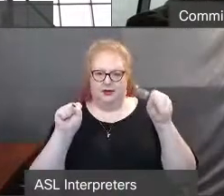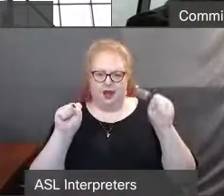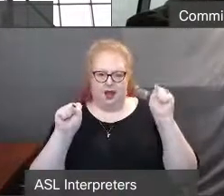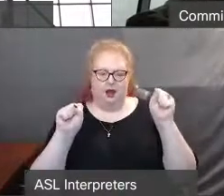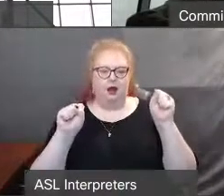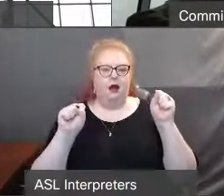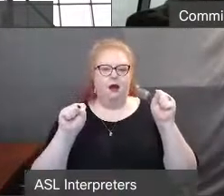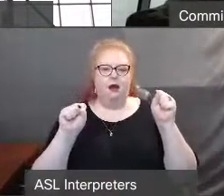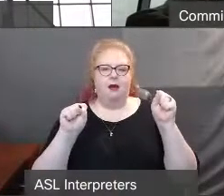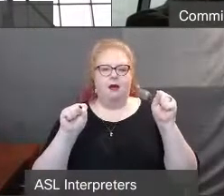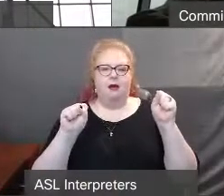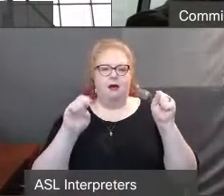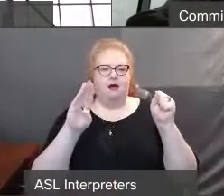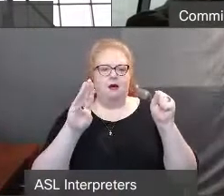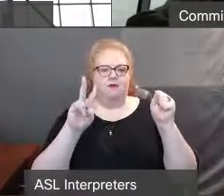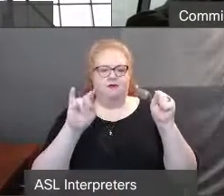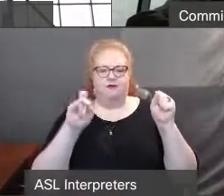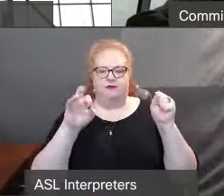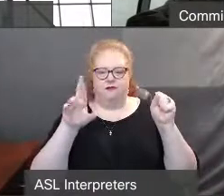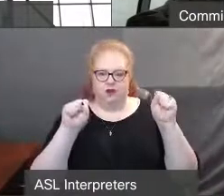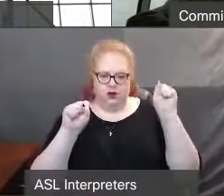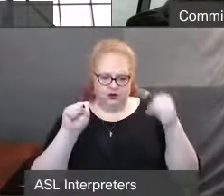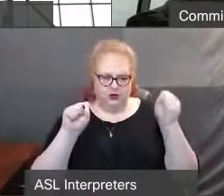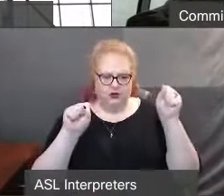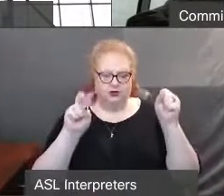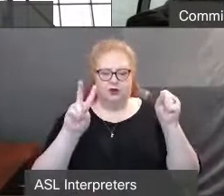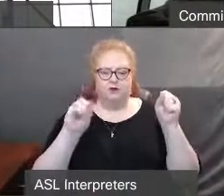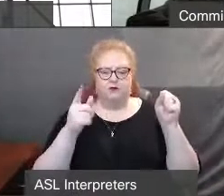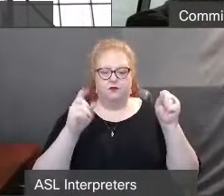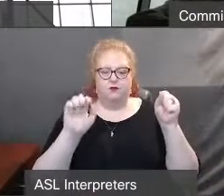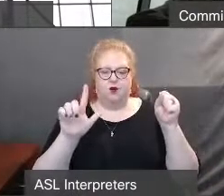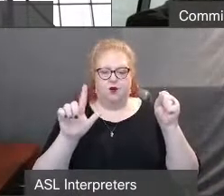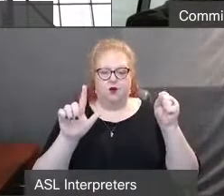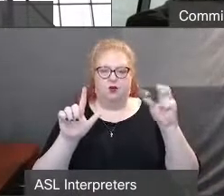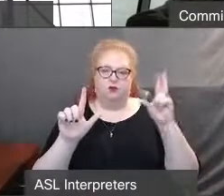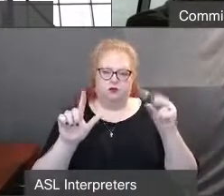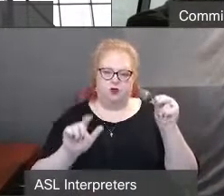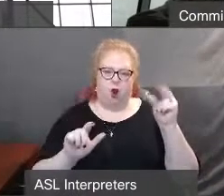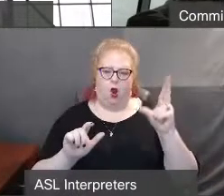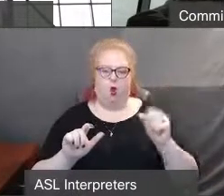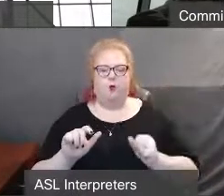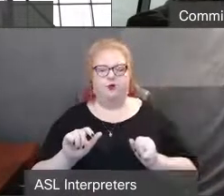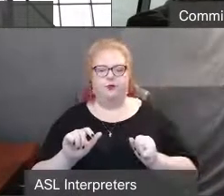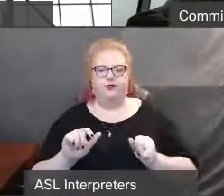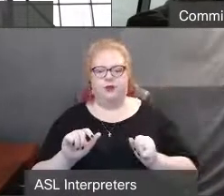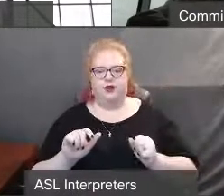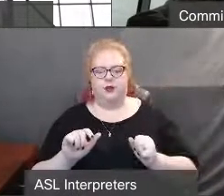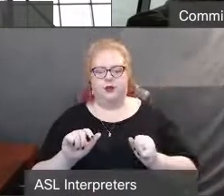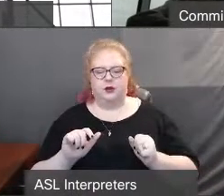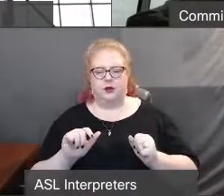Aye. Vickers. Aye. Vogel. No.